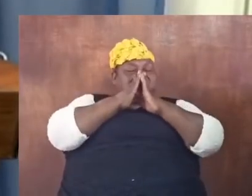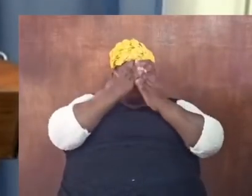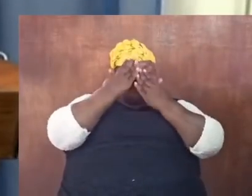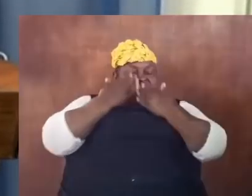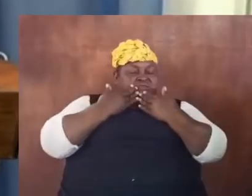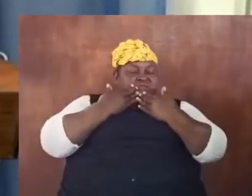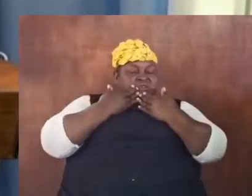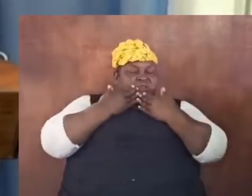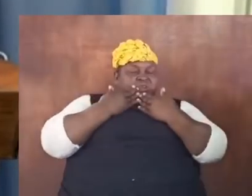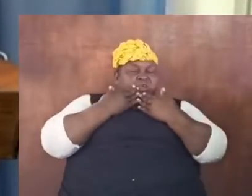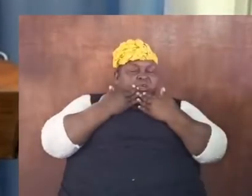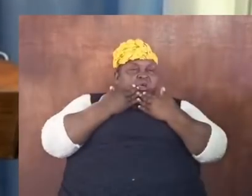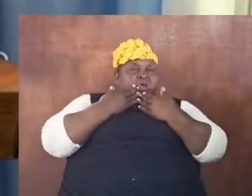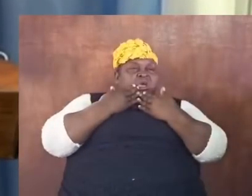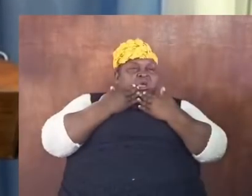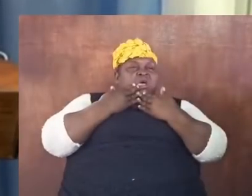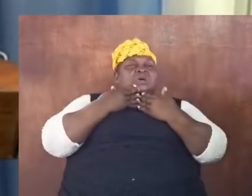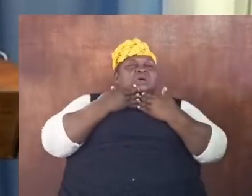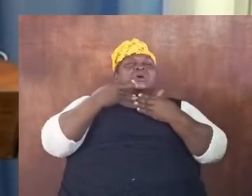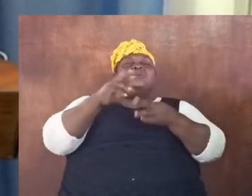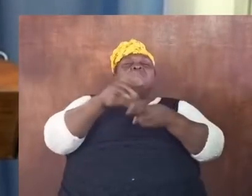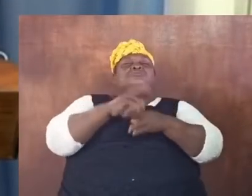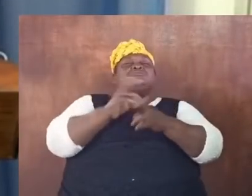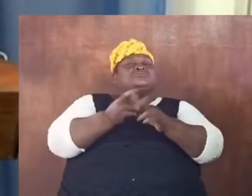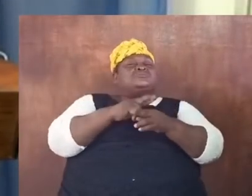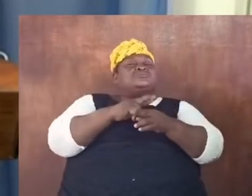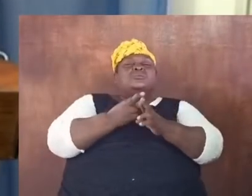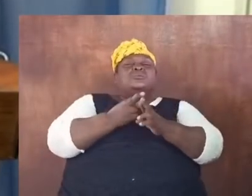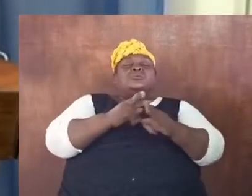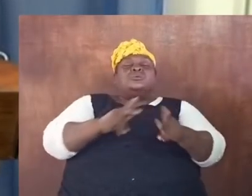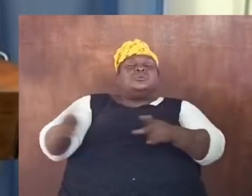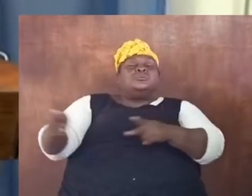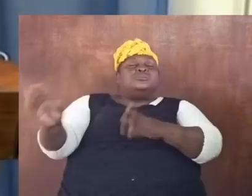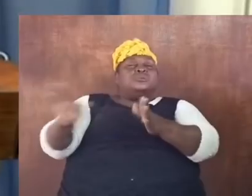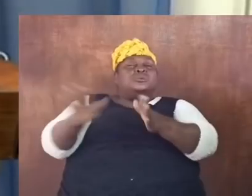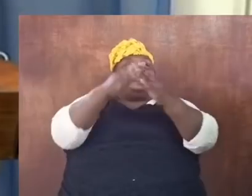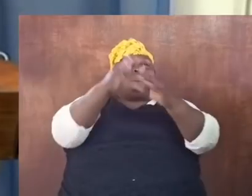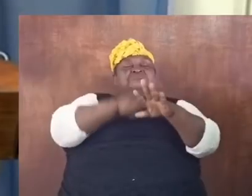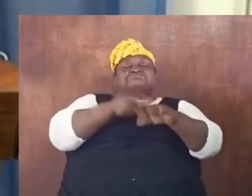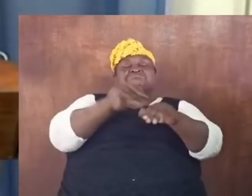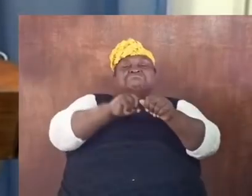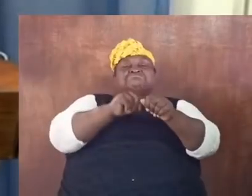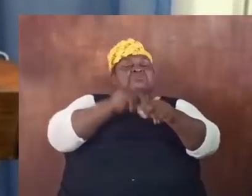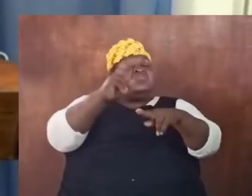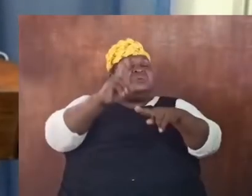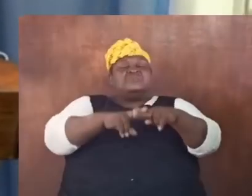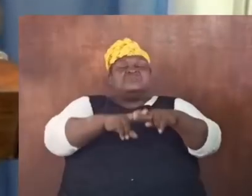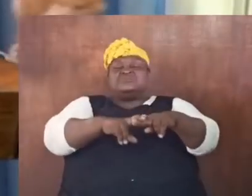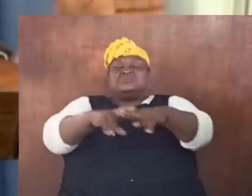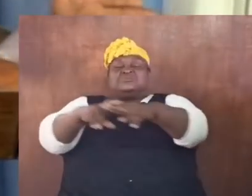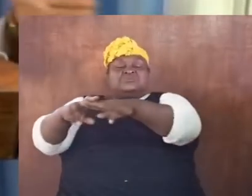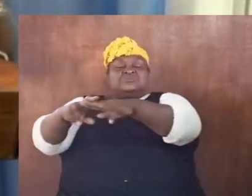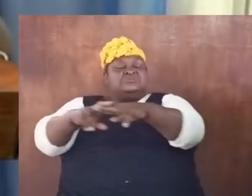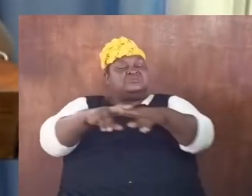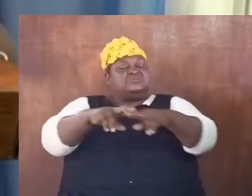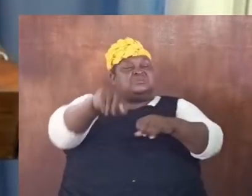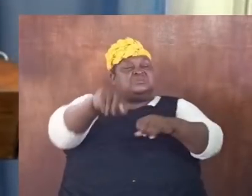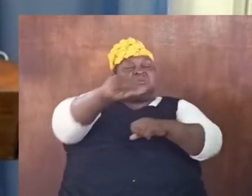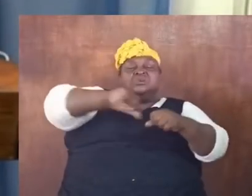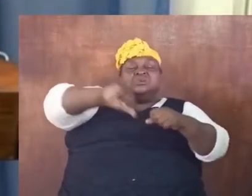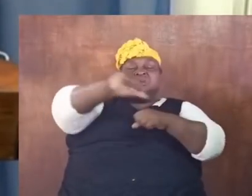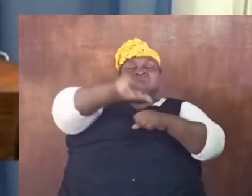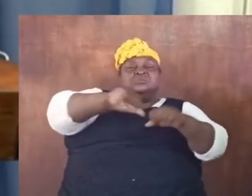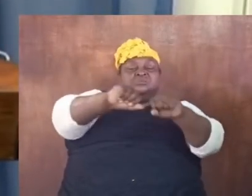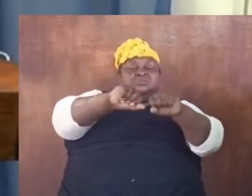their spirit this morning. Put a praise on every seat this morning, great God. Oh God, anoint the altar